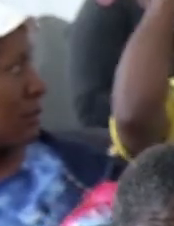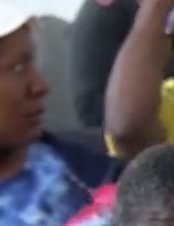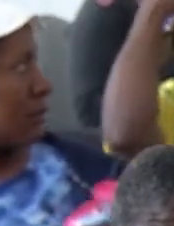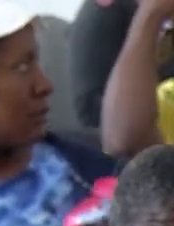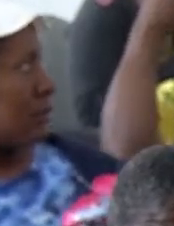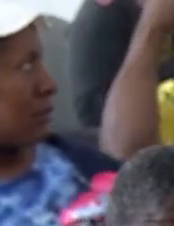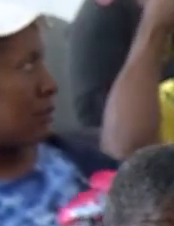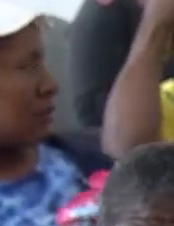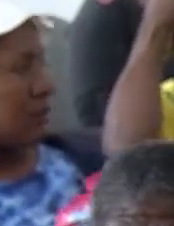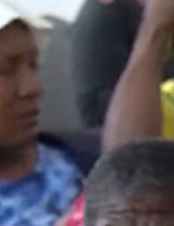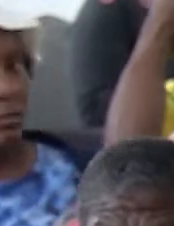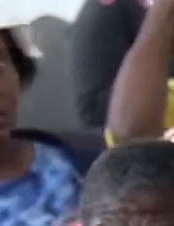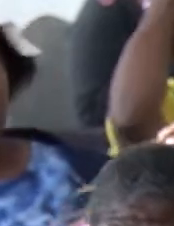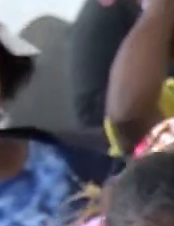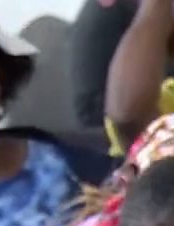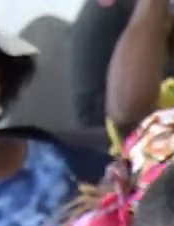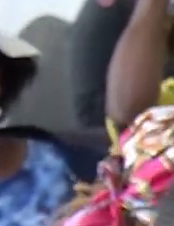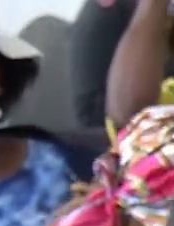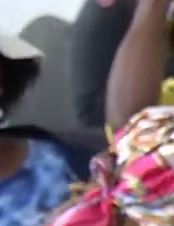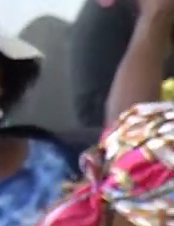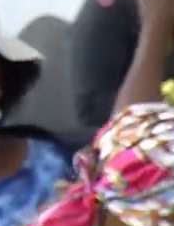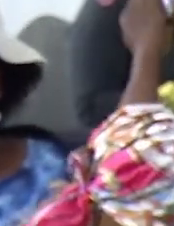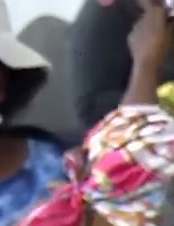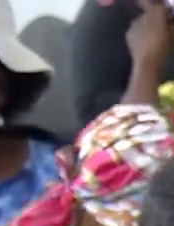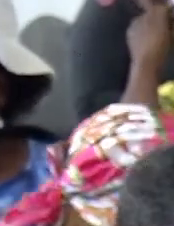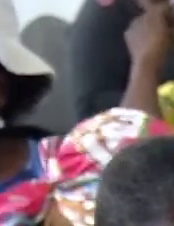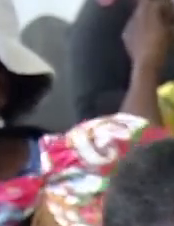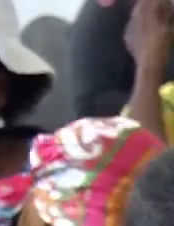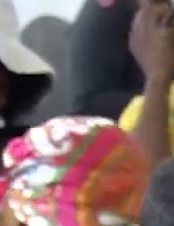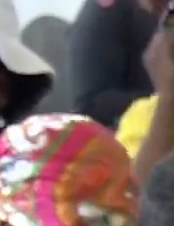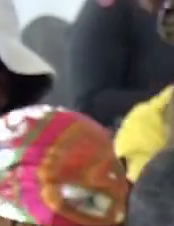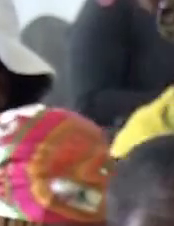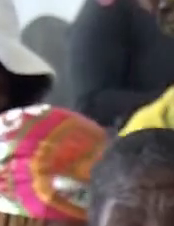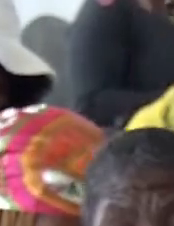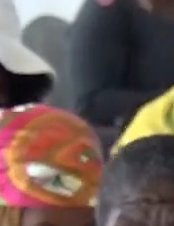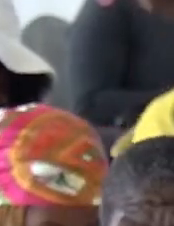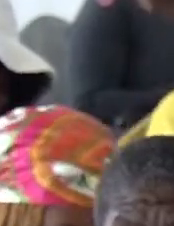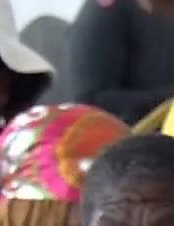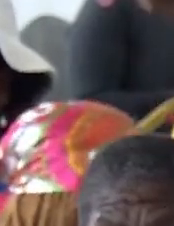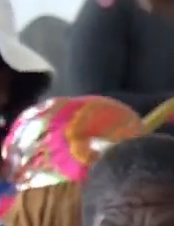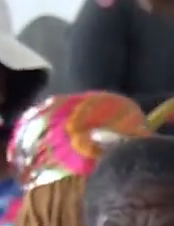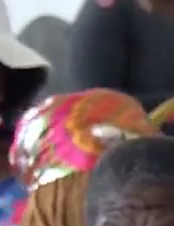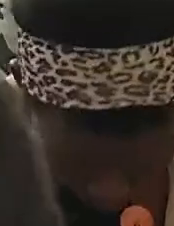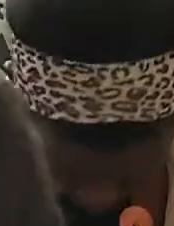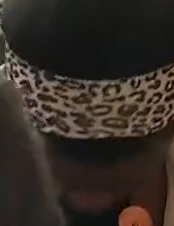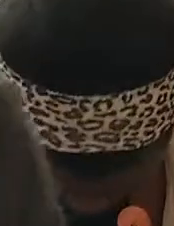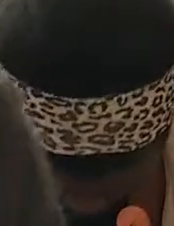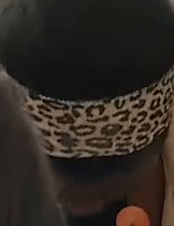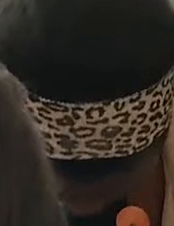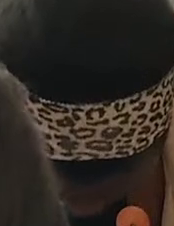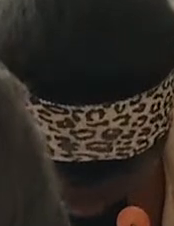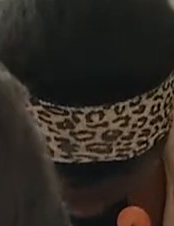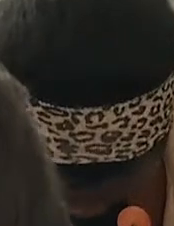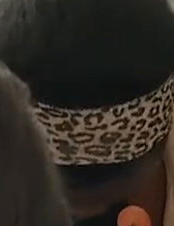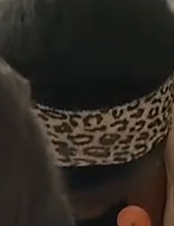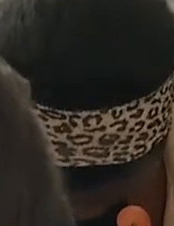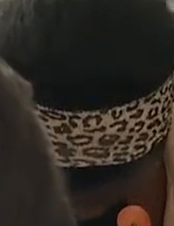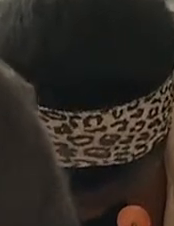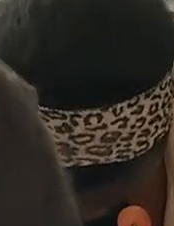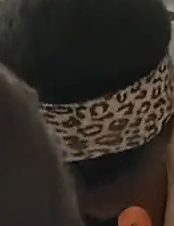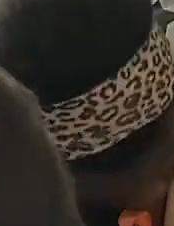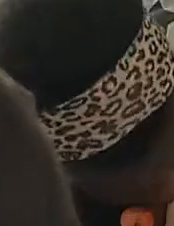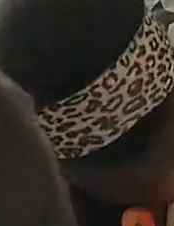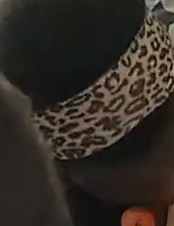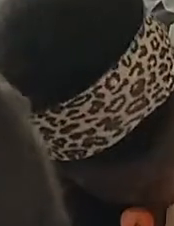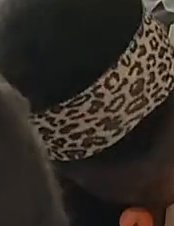work. Some of us are already vulnerable. Tse ding tsa ditlamorago tse e leng gore di